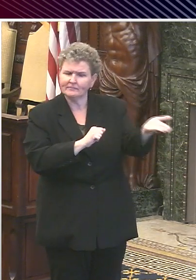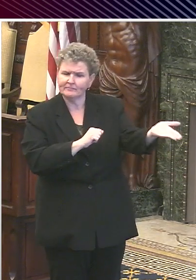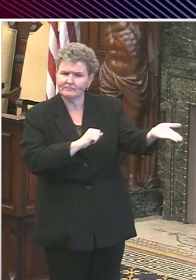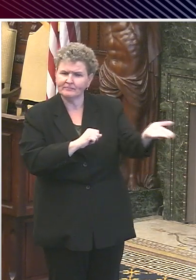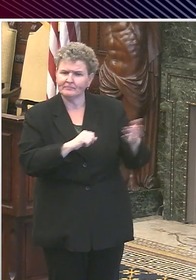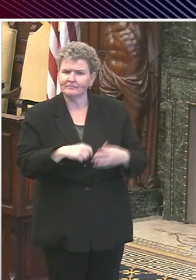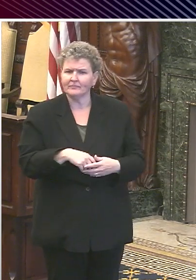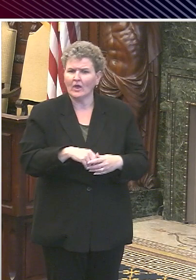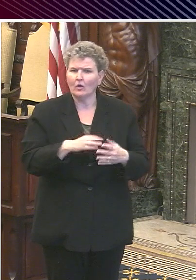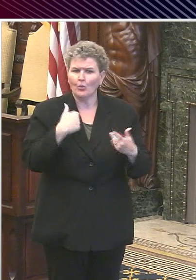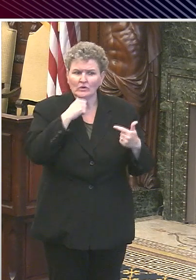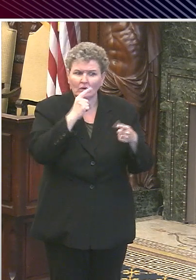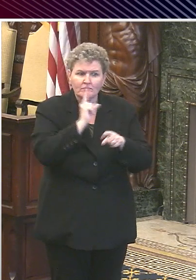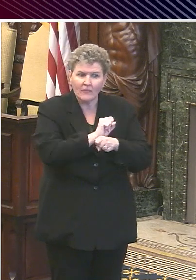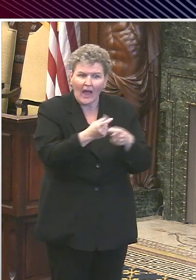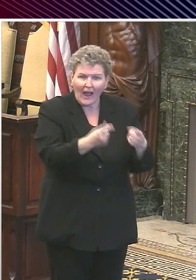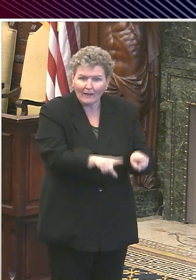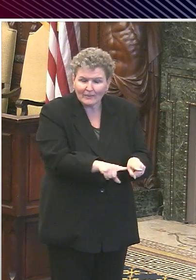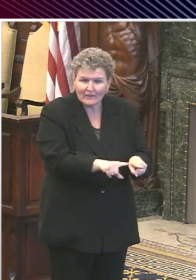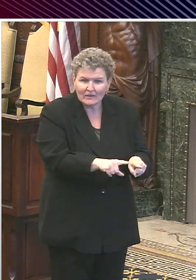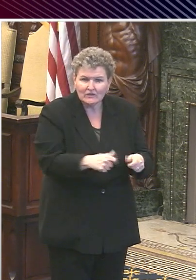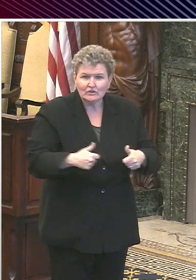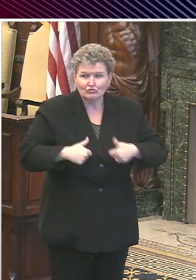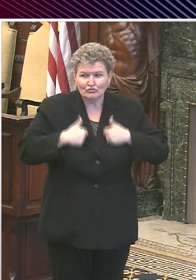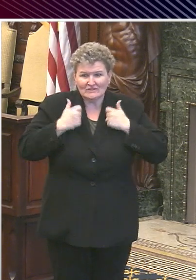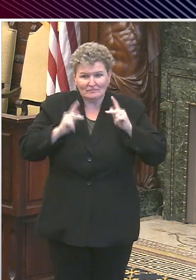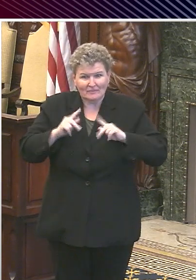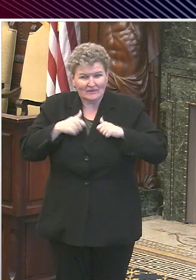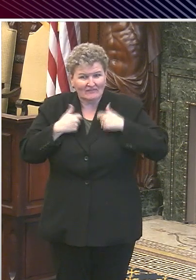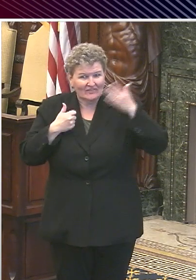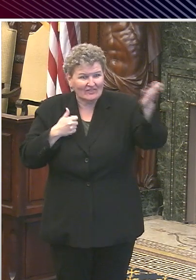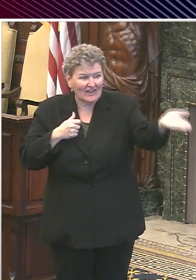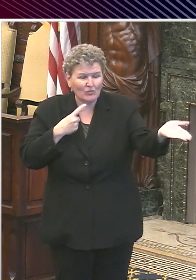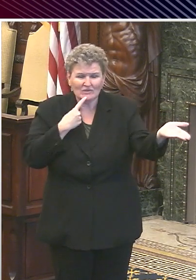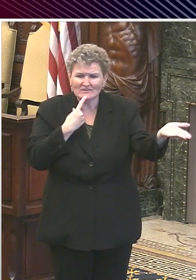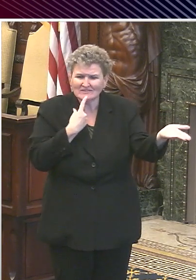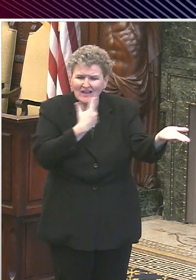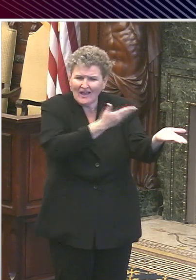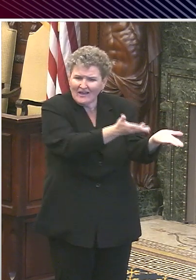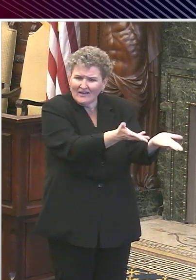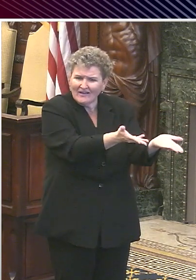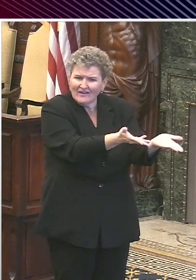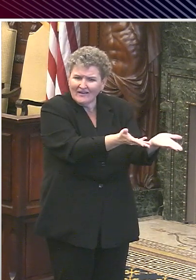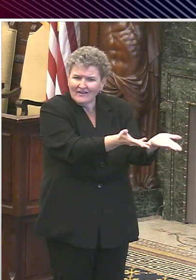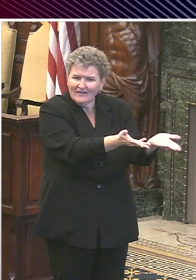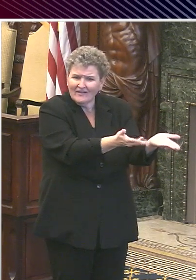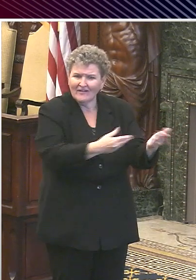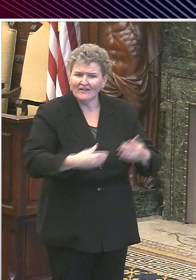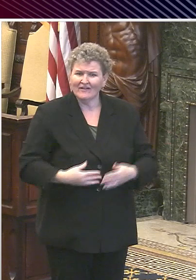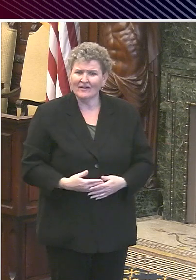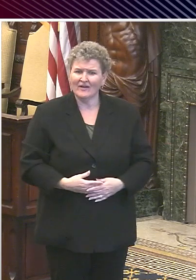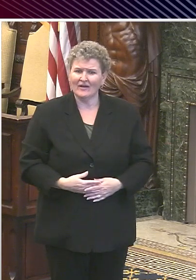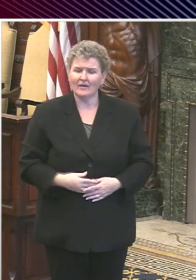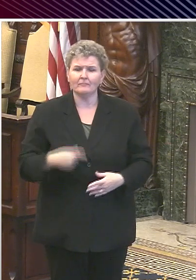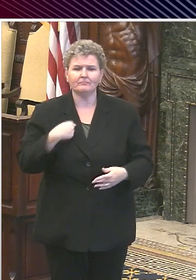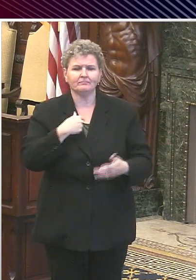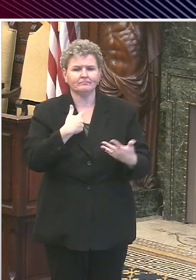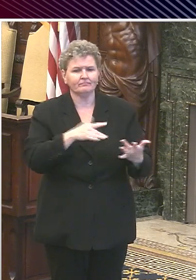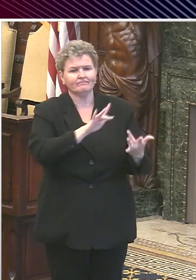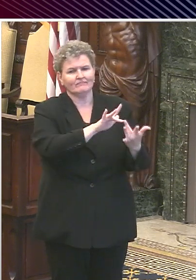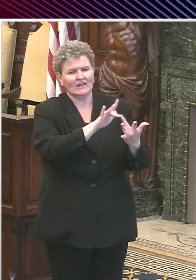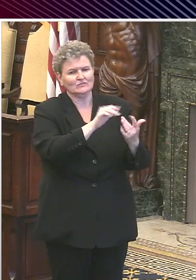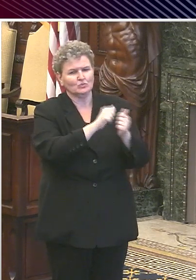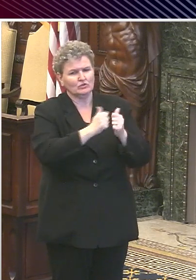what do we tell the residents today at 4, 5, and 6? We've been in touch directly with residents and residents